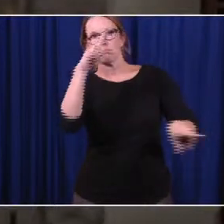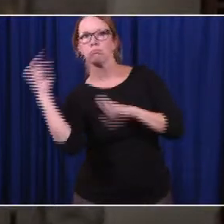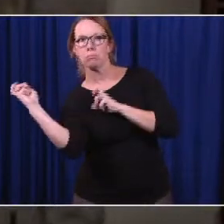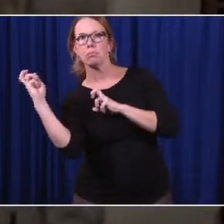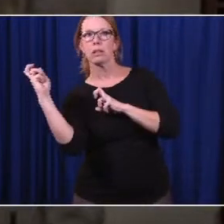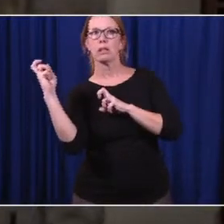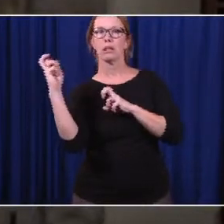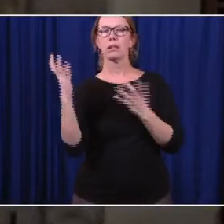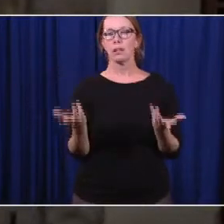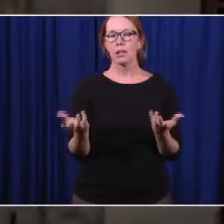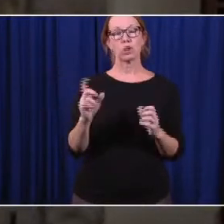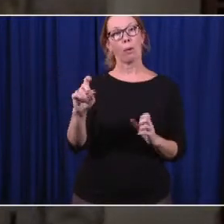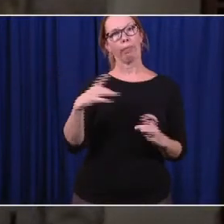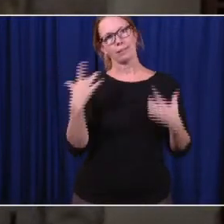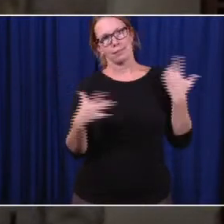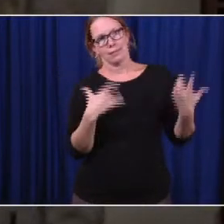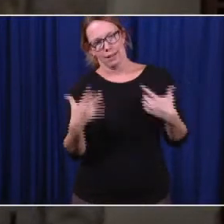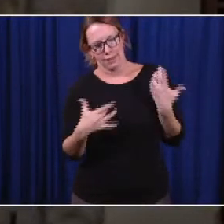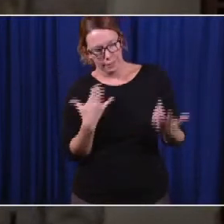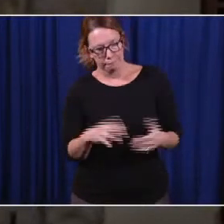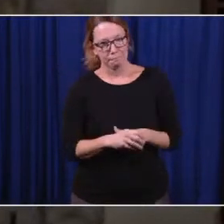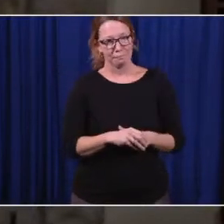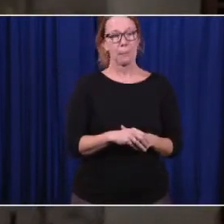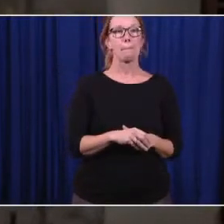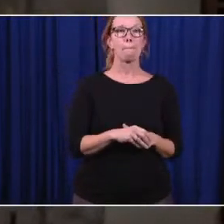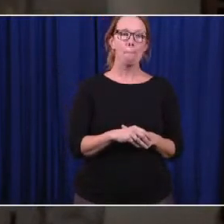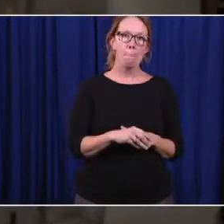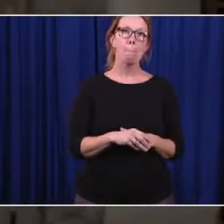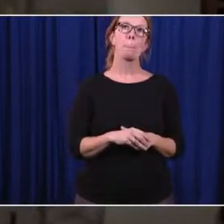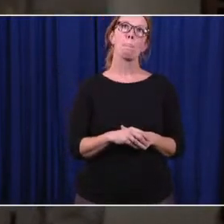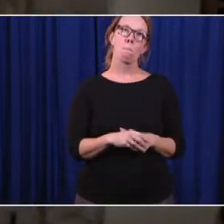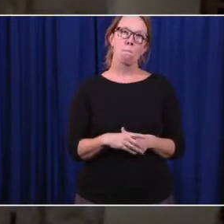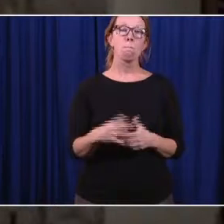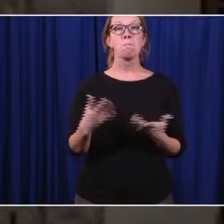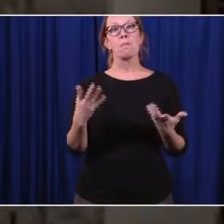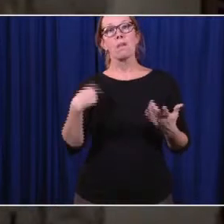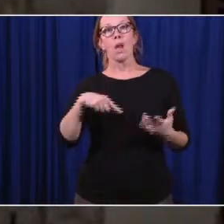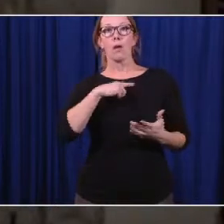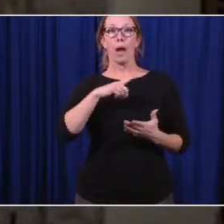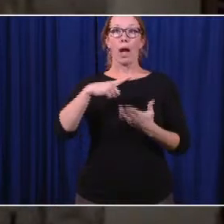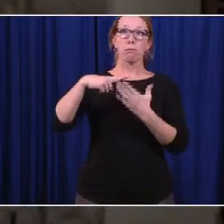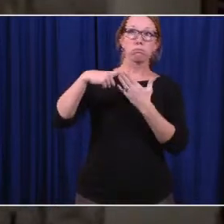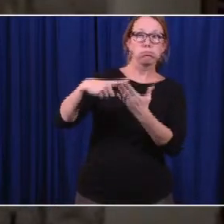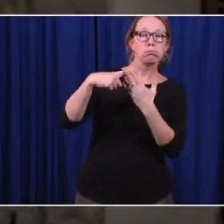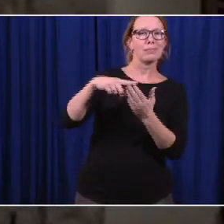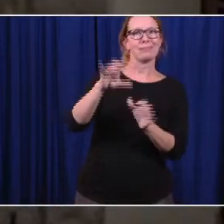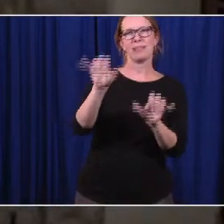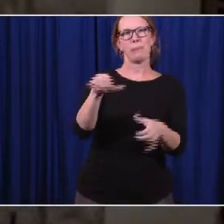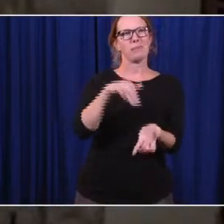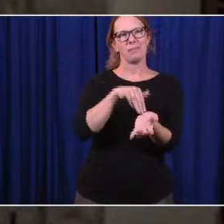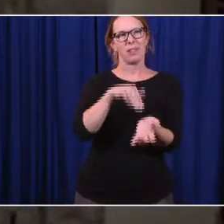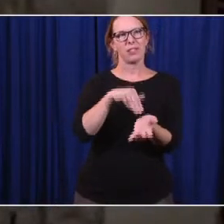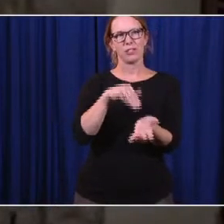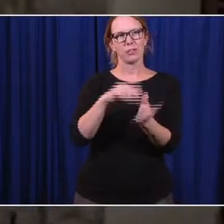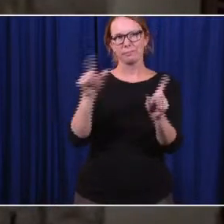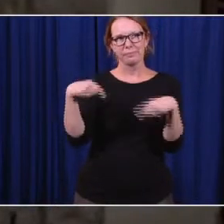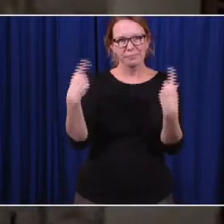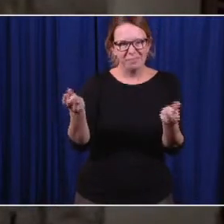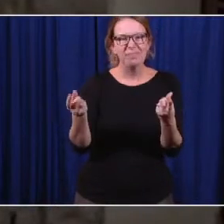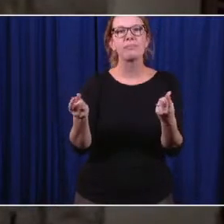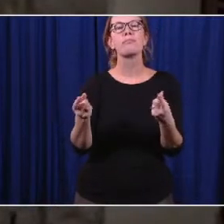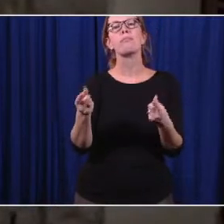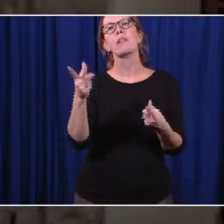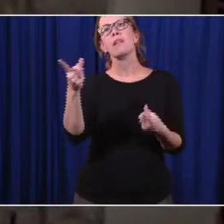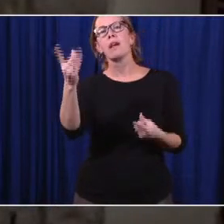pretty exciting. Early on, when we talked to some of these same doctors, they were